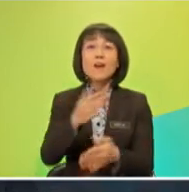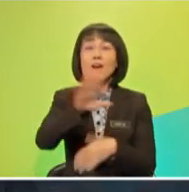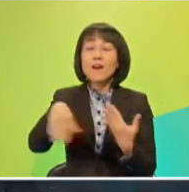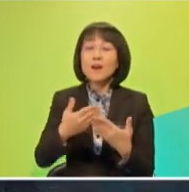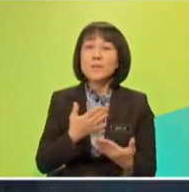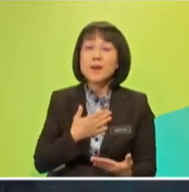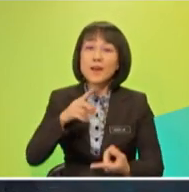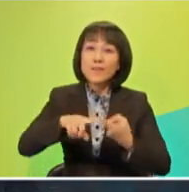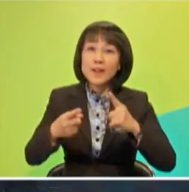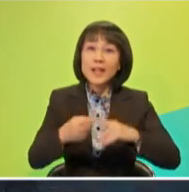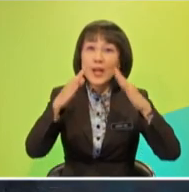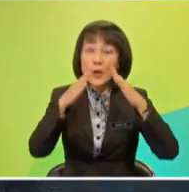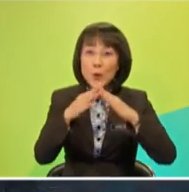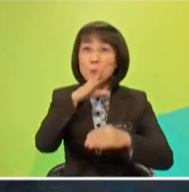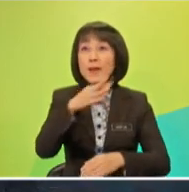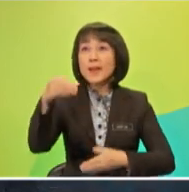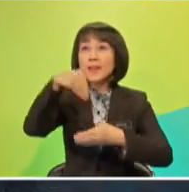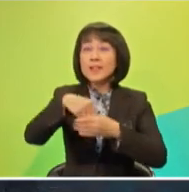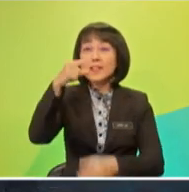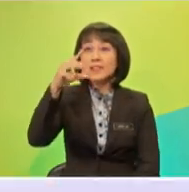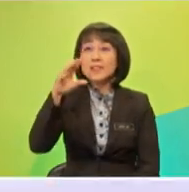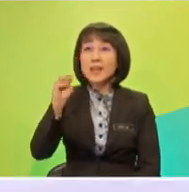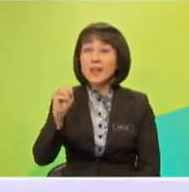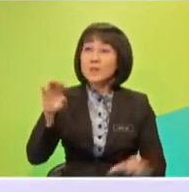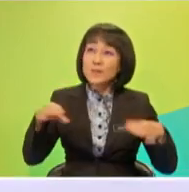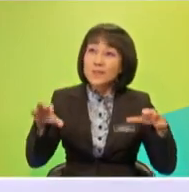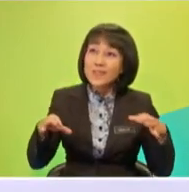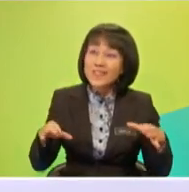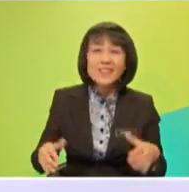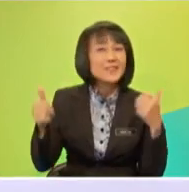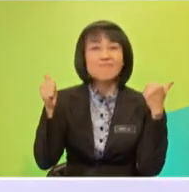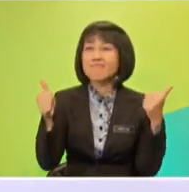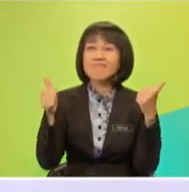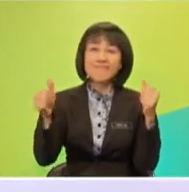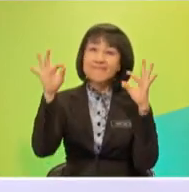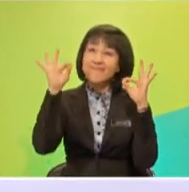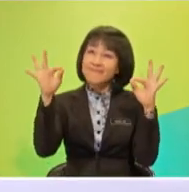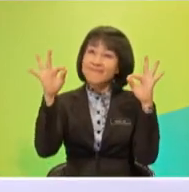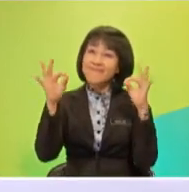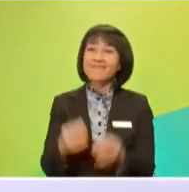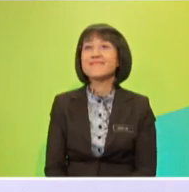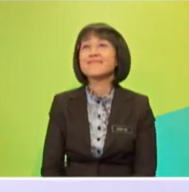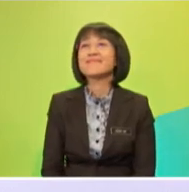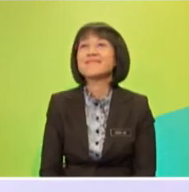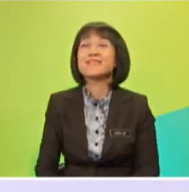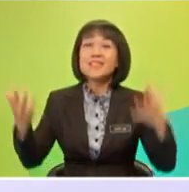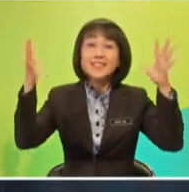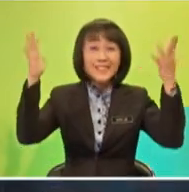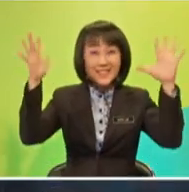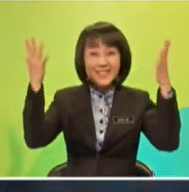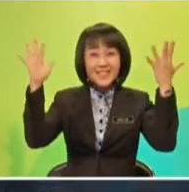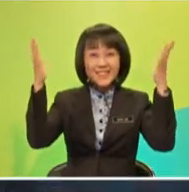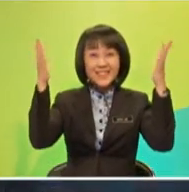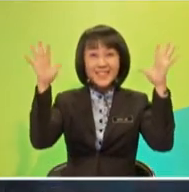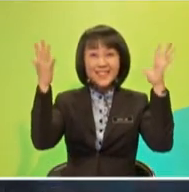as well as on Google Meets do today, teacher? They did very well, Chris. Very well. Give yourself a round of